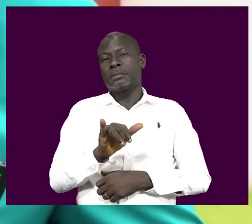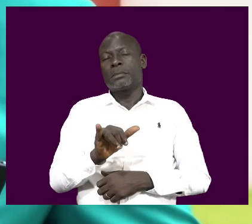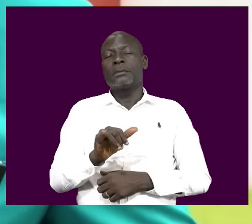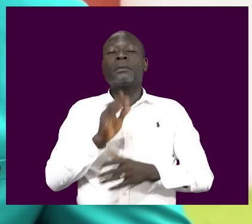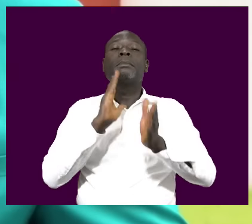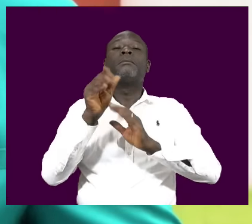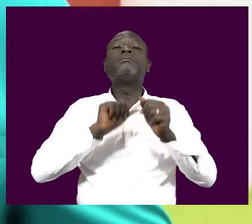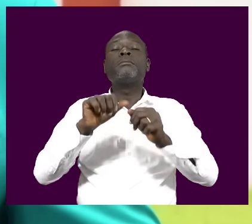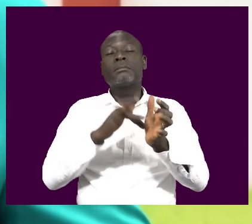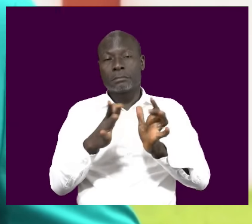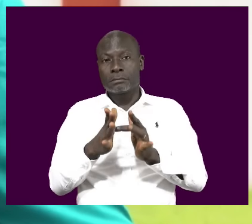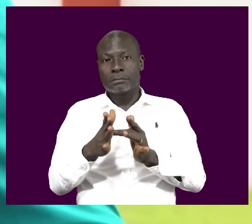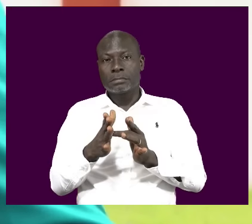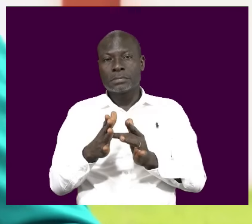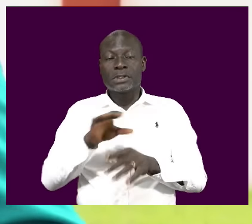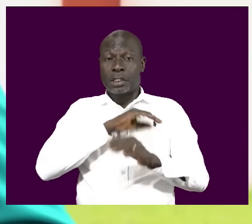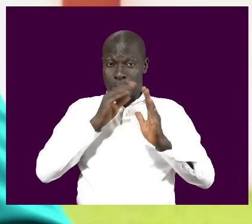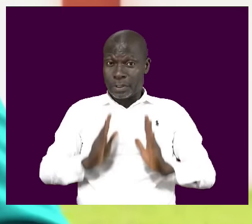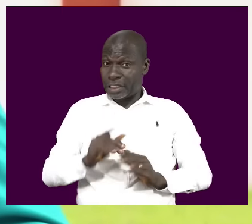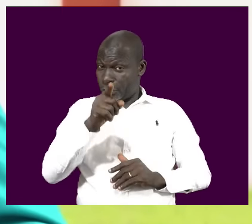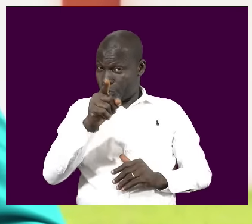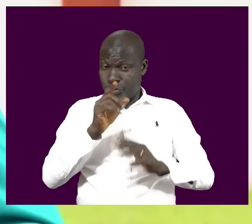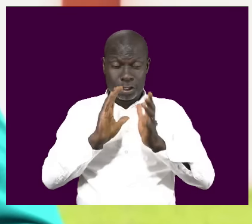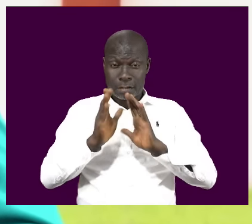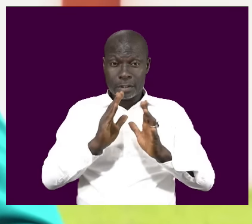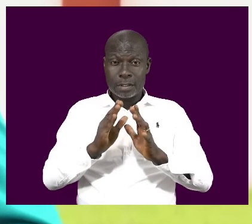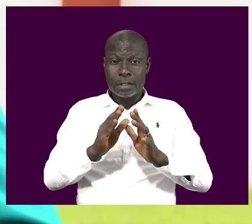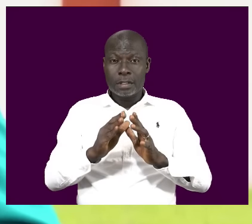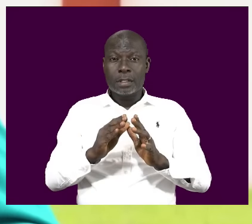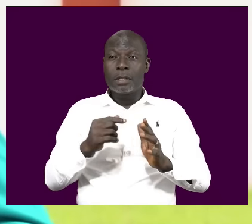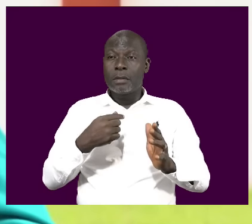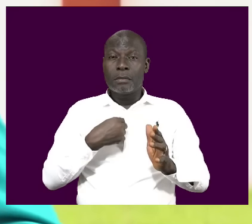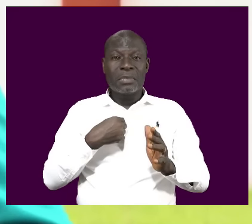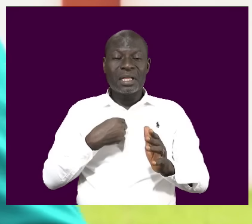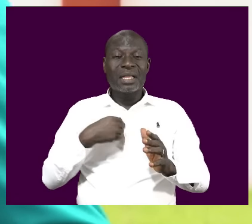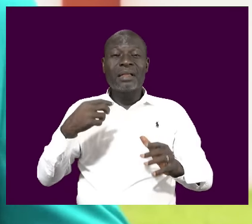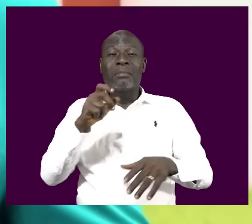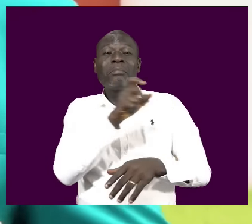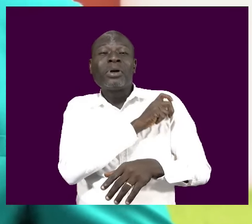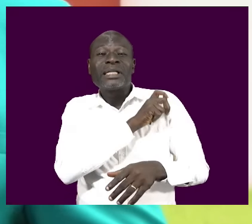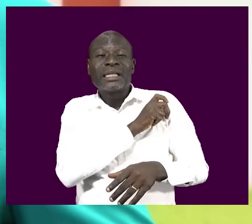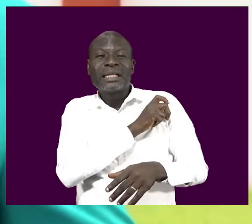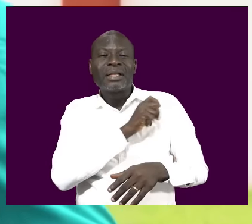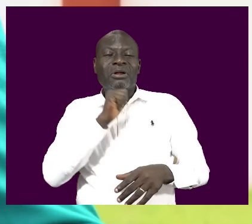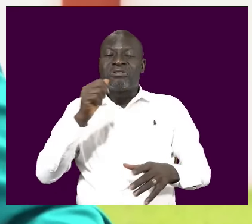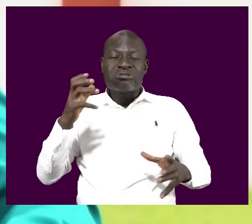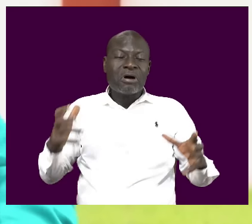ana kristo som ho asem ena wo kan ya na asem ne police station asem ha enye court